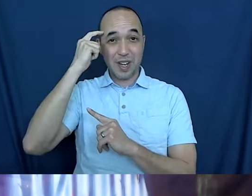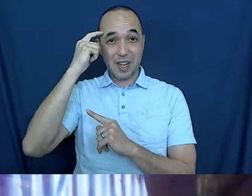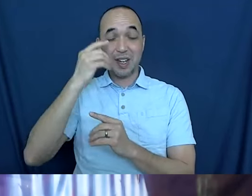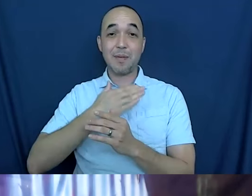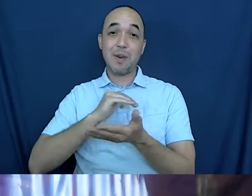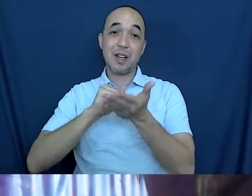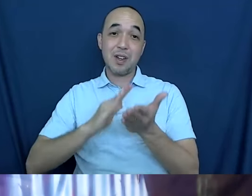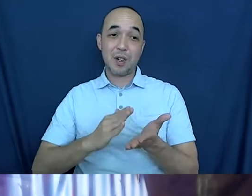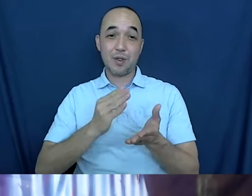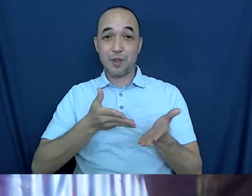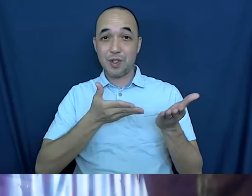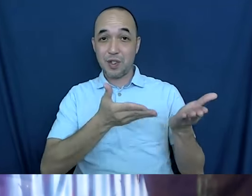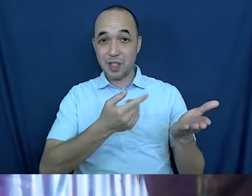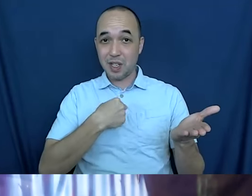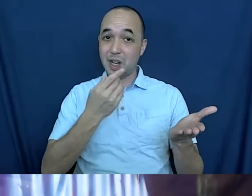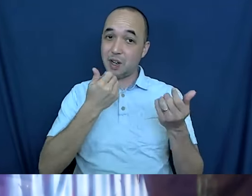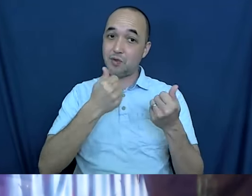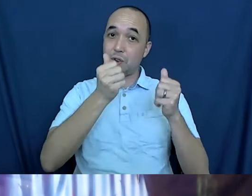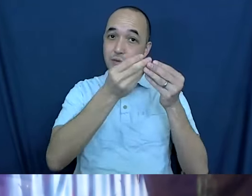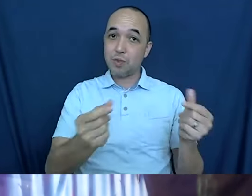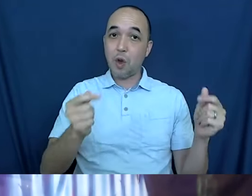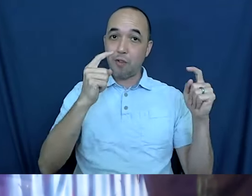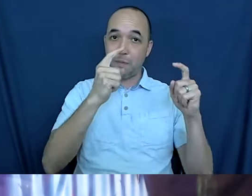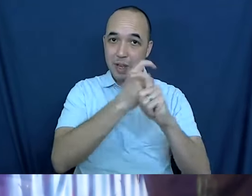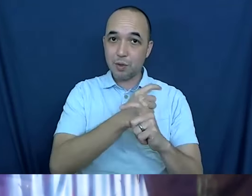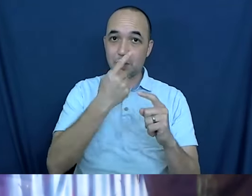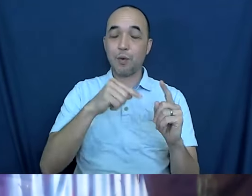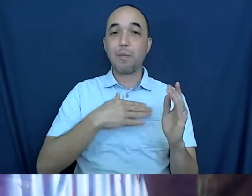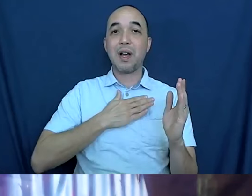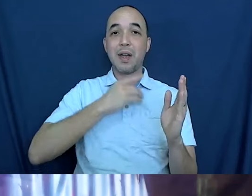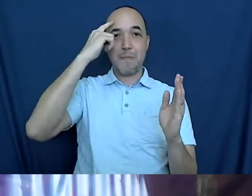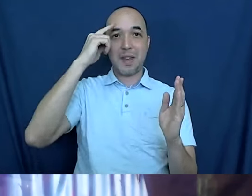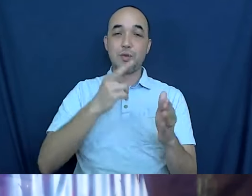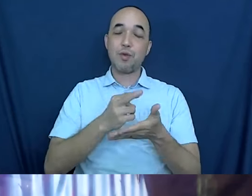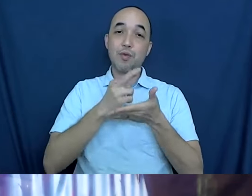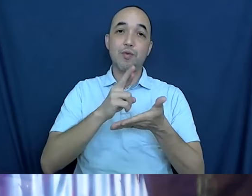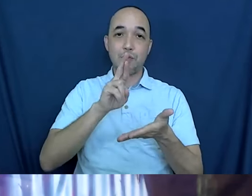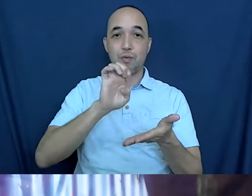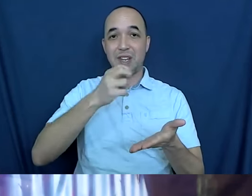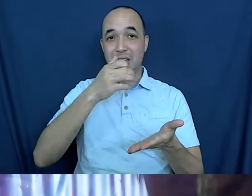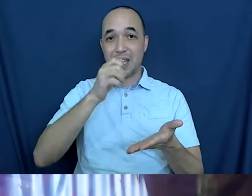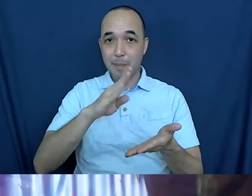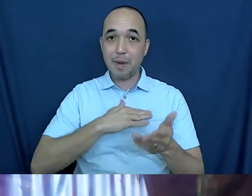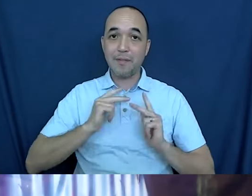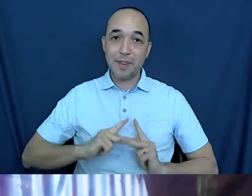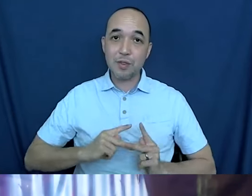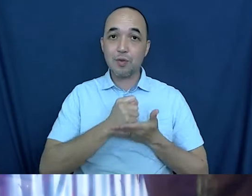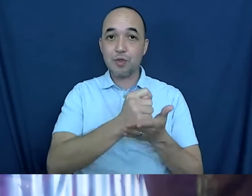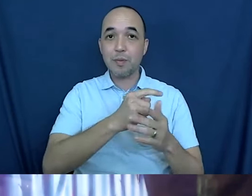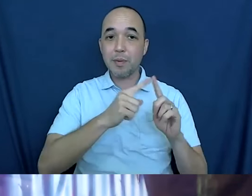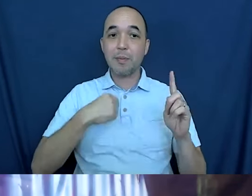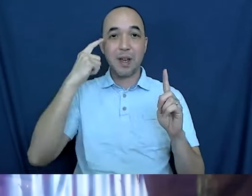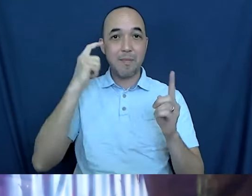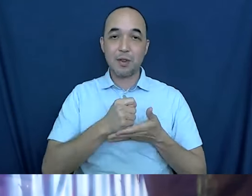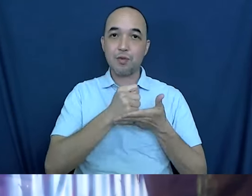Because she needs that for her rehabilitation and her physical treatment. Well, yeah. The one I talked